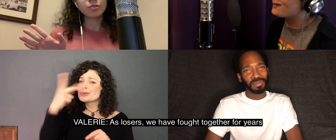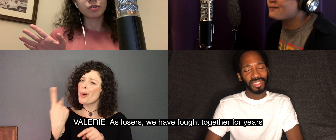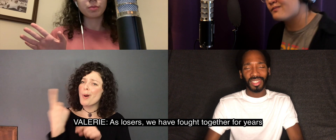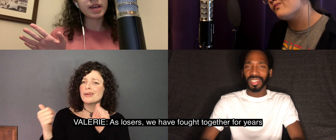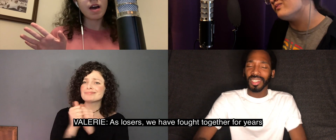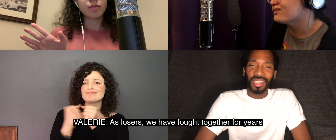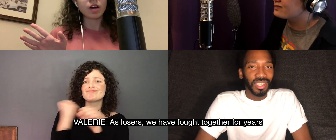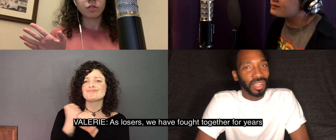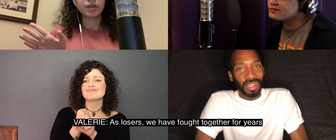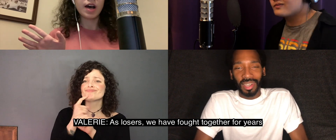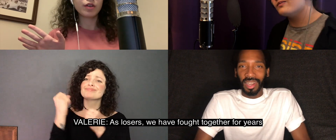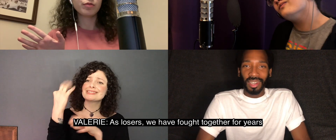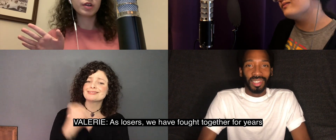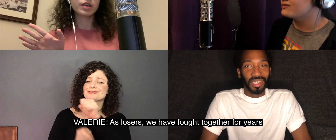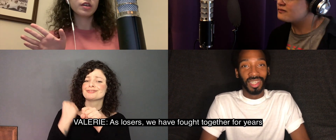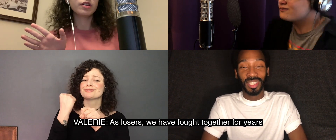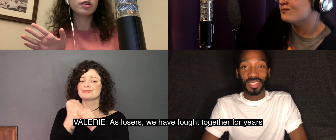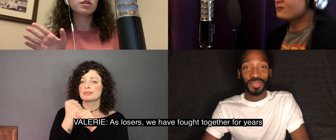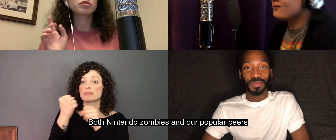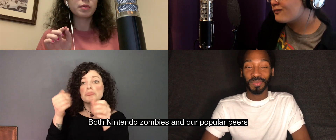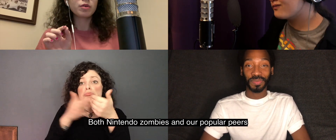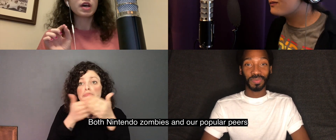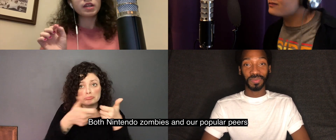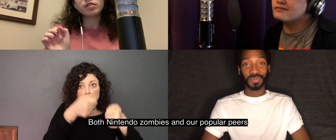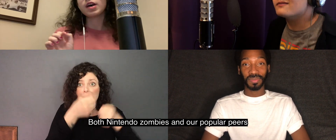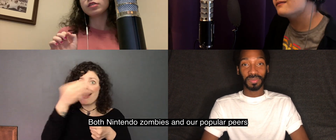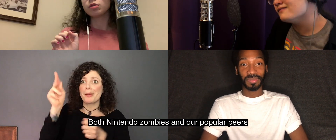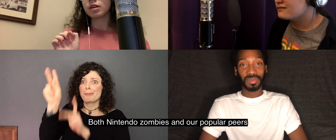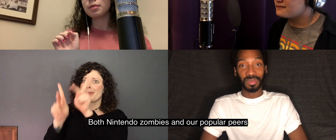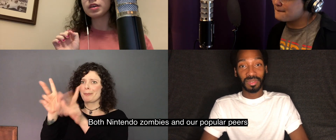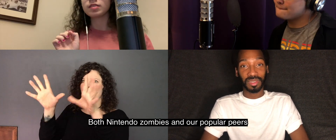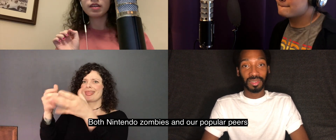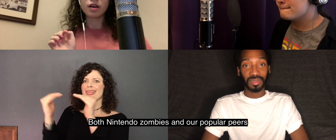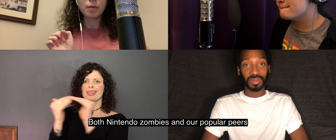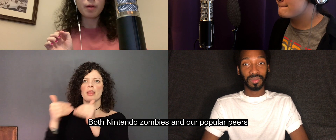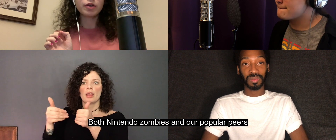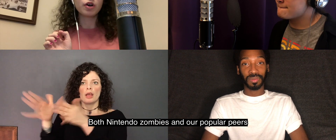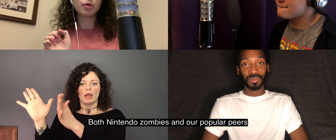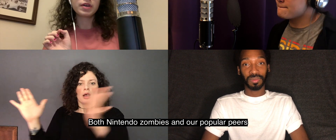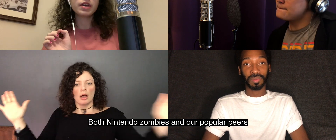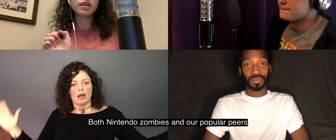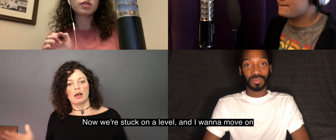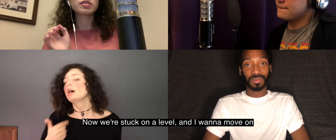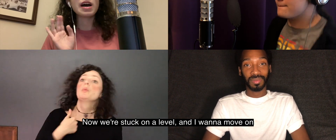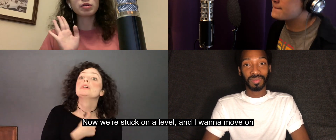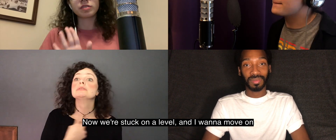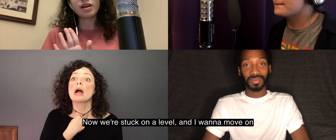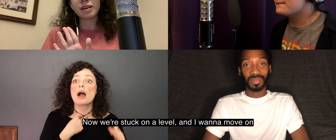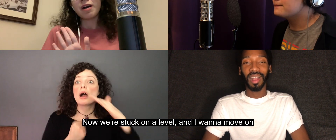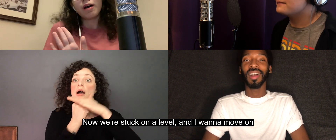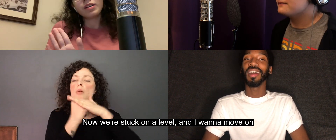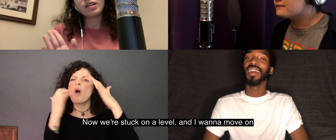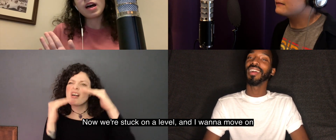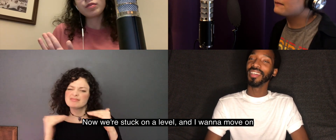As losers, we have fought together for years. Both Nintendo zombies and our popular peers. Now we're